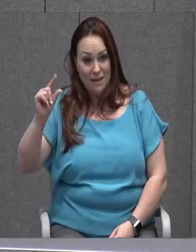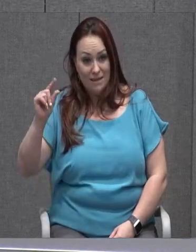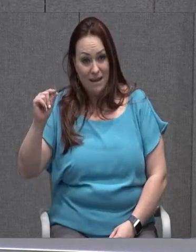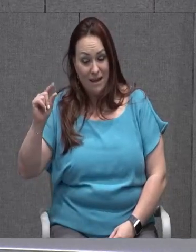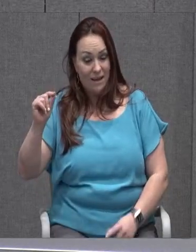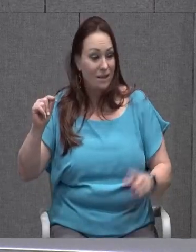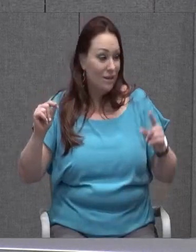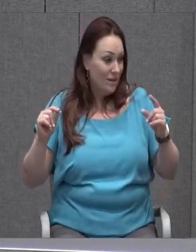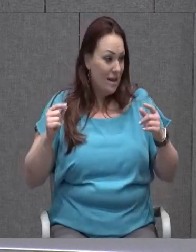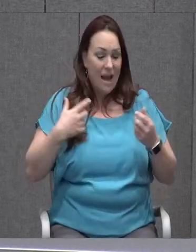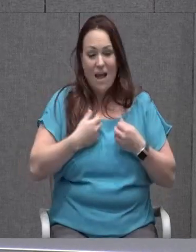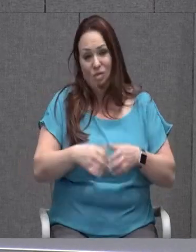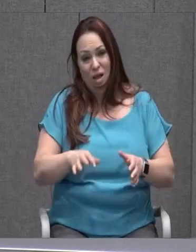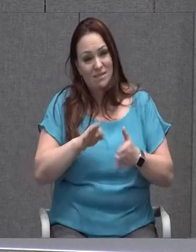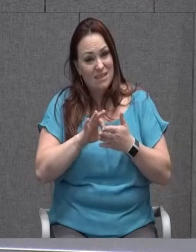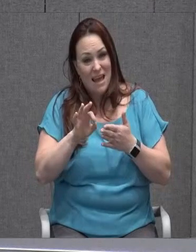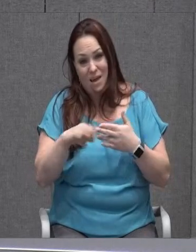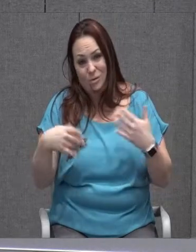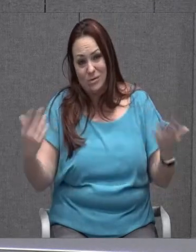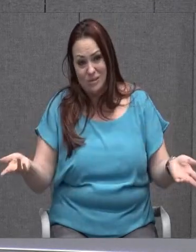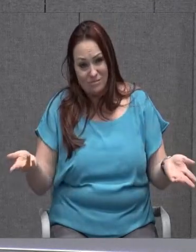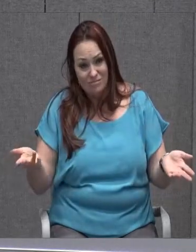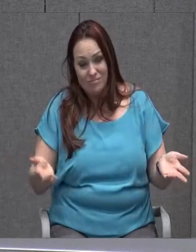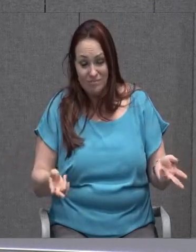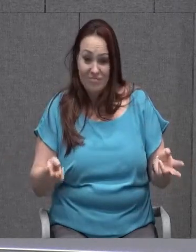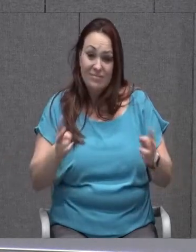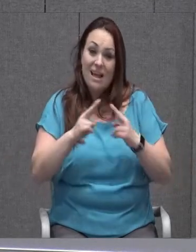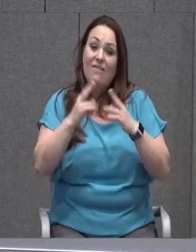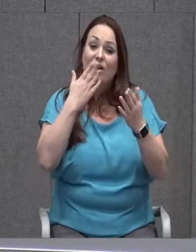lost count. Oh, ok. Muy bien. Ok.